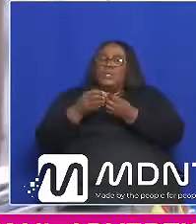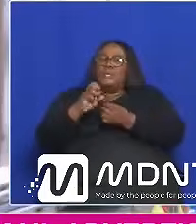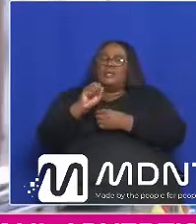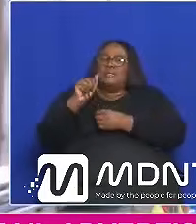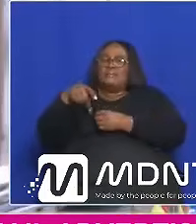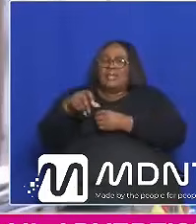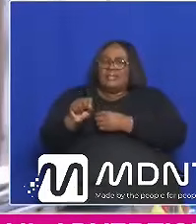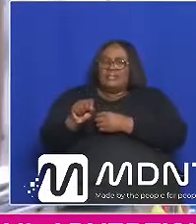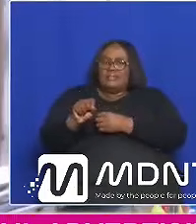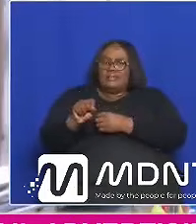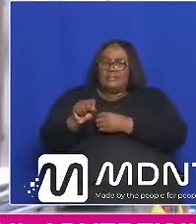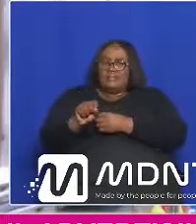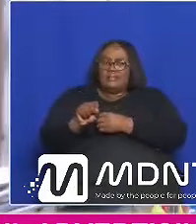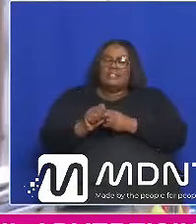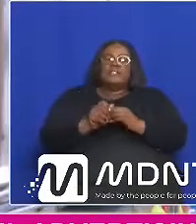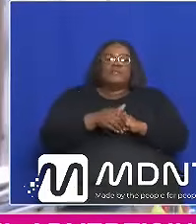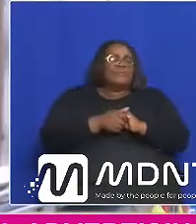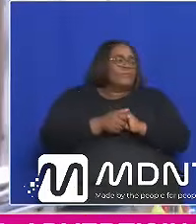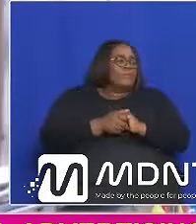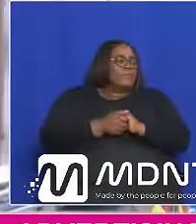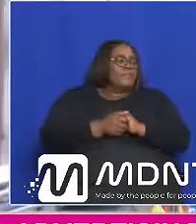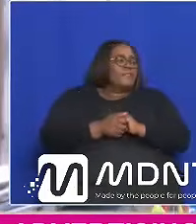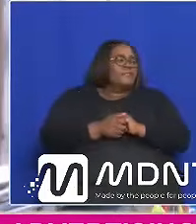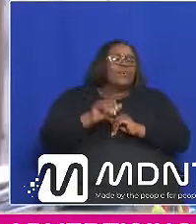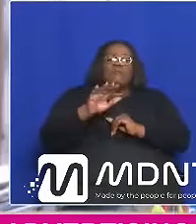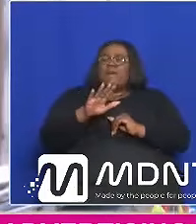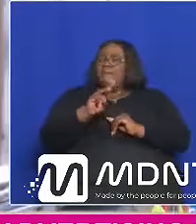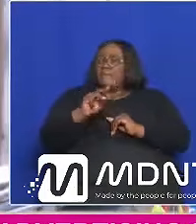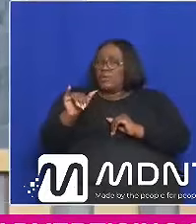So when then was this 5 million rand investment in Medicare?